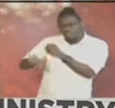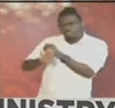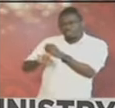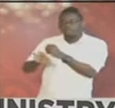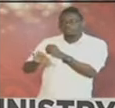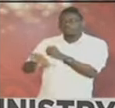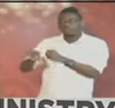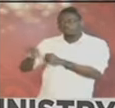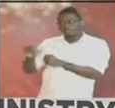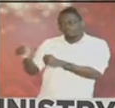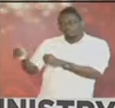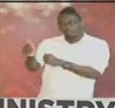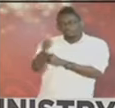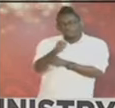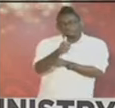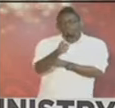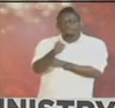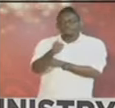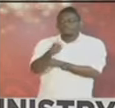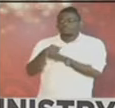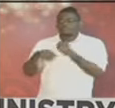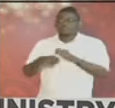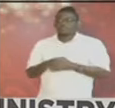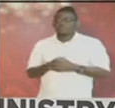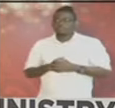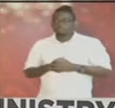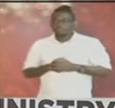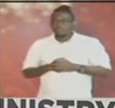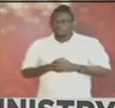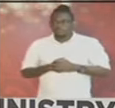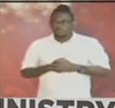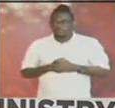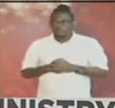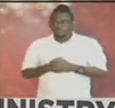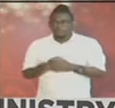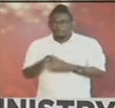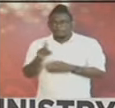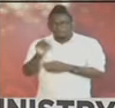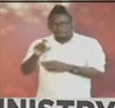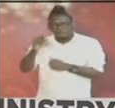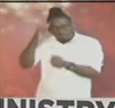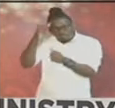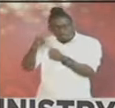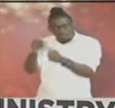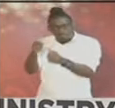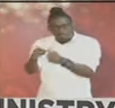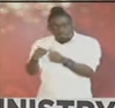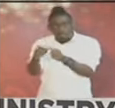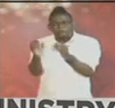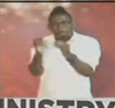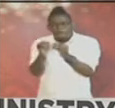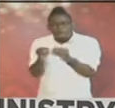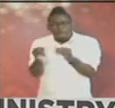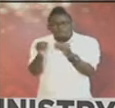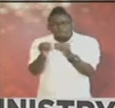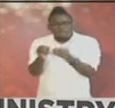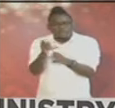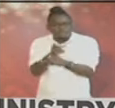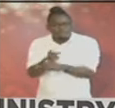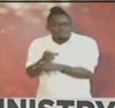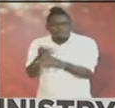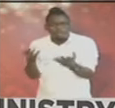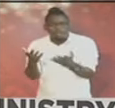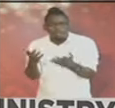the points during the day that we have to be mindful to be more vigilant is during the lunch